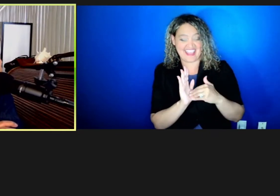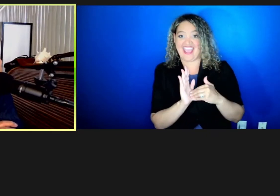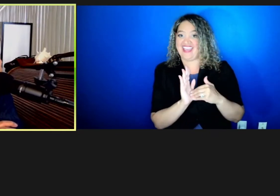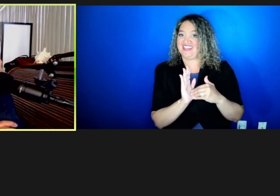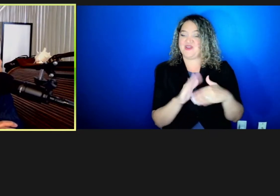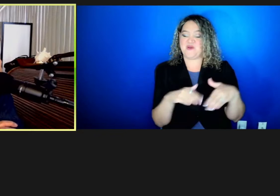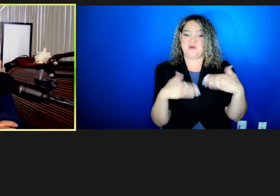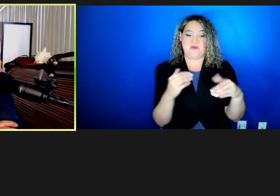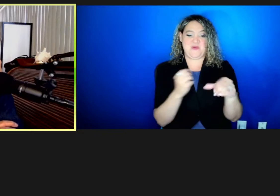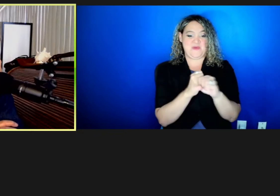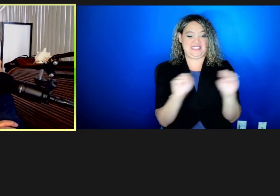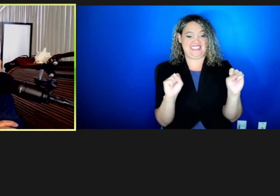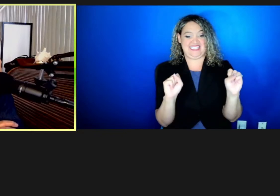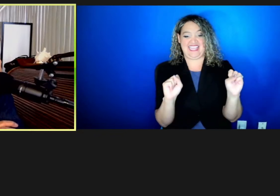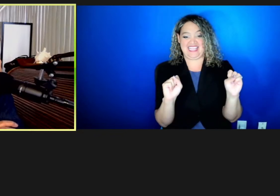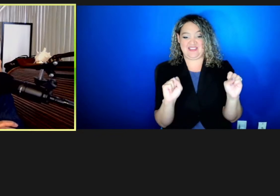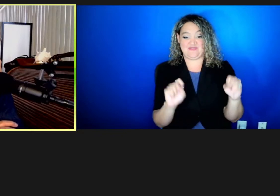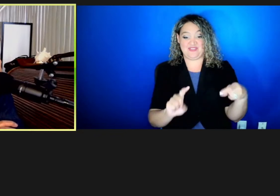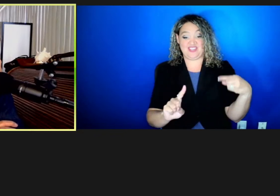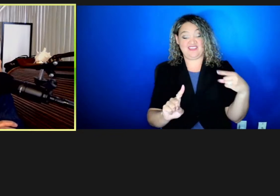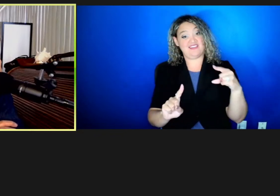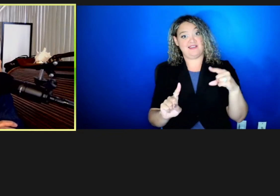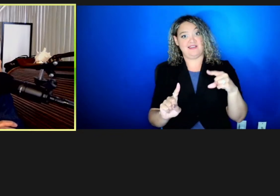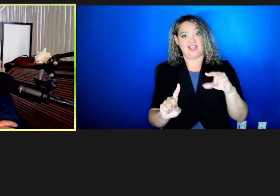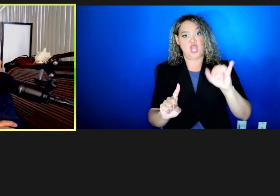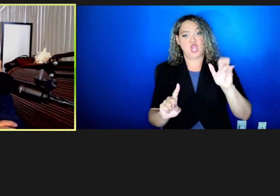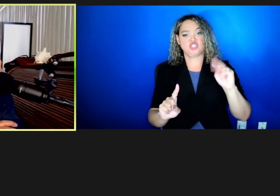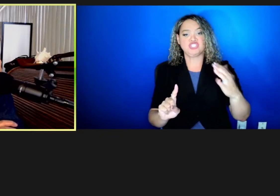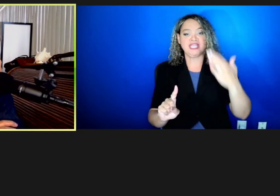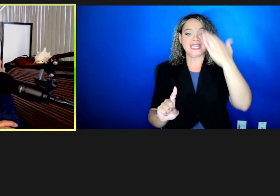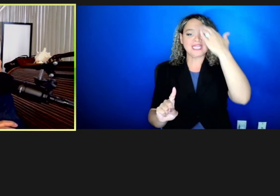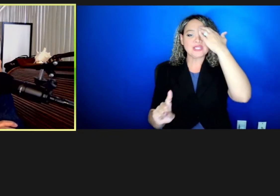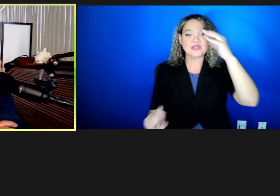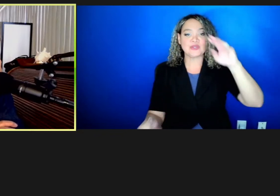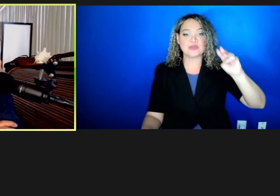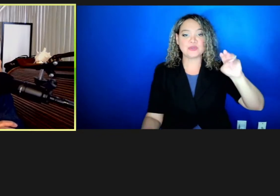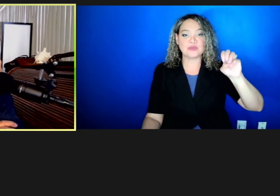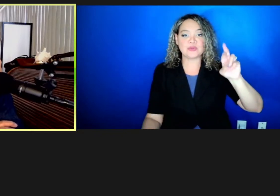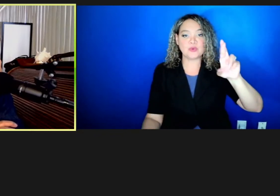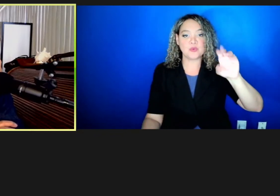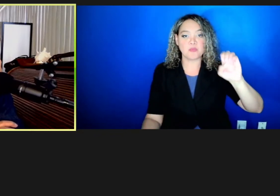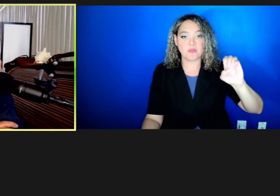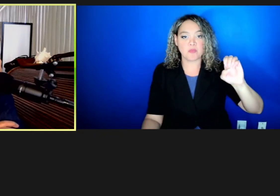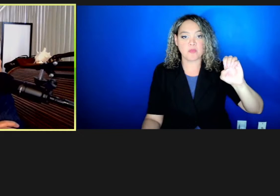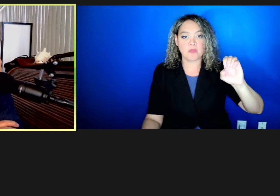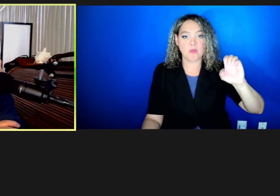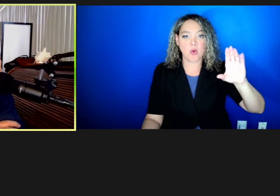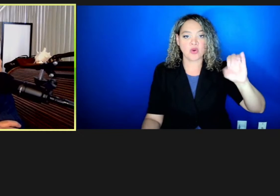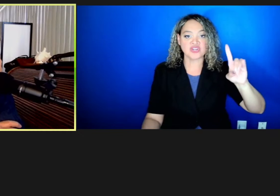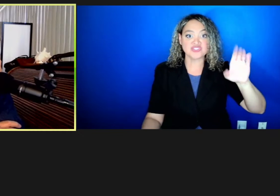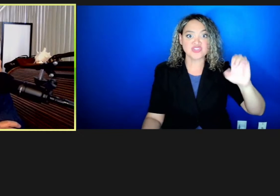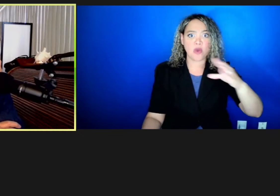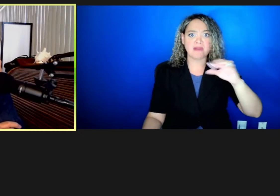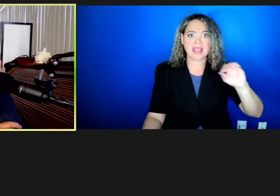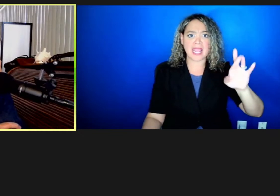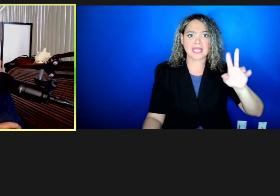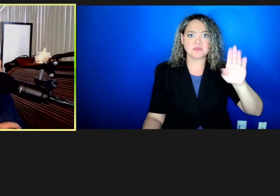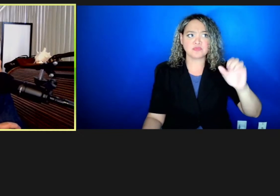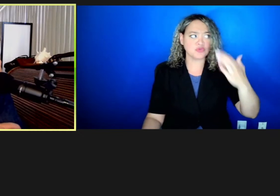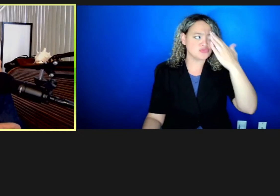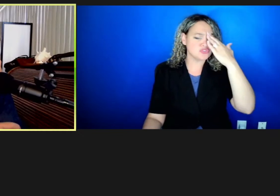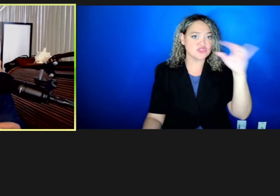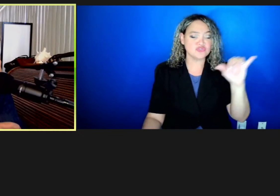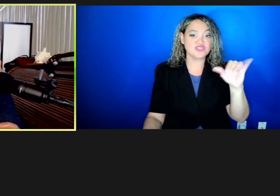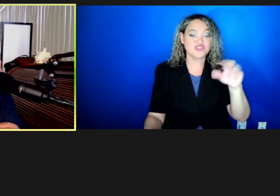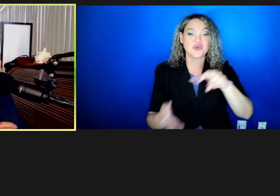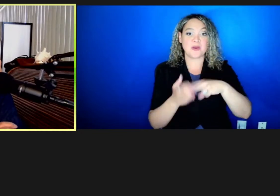rescue. She knew Morse code. So also did Bruce. He invented an interface